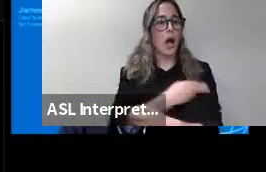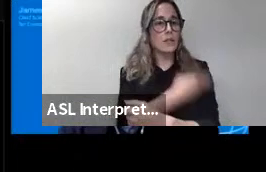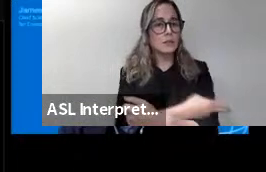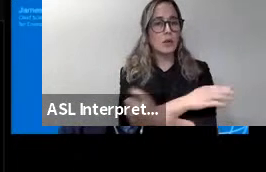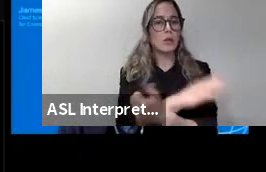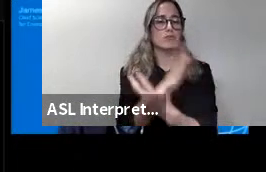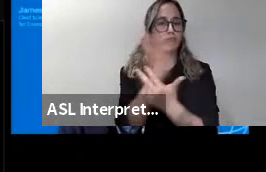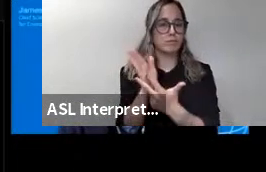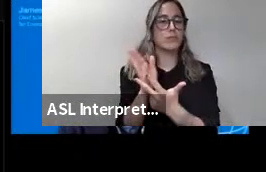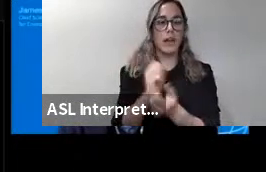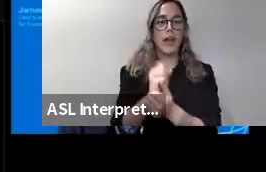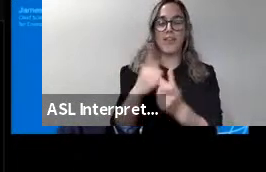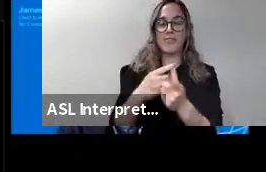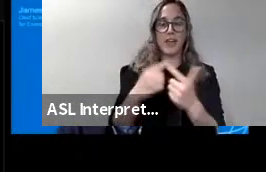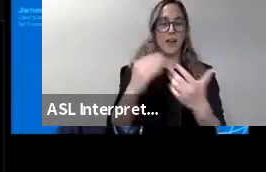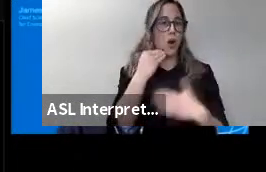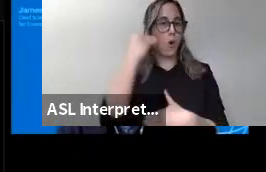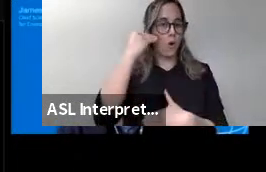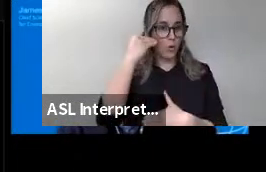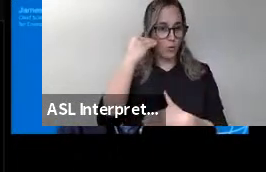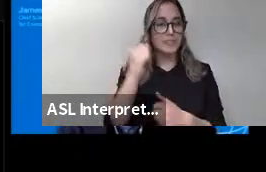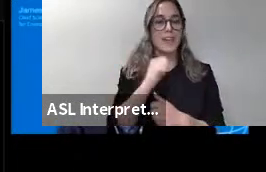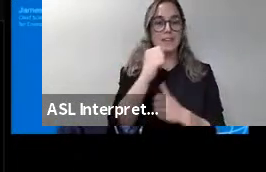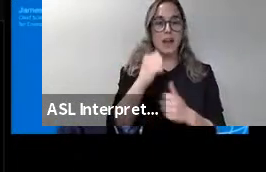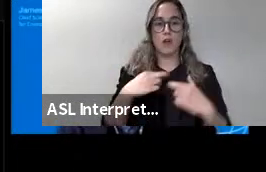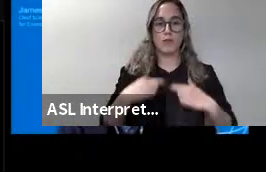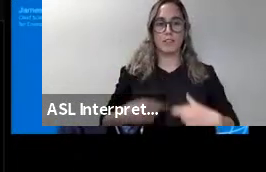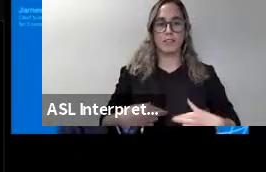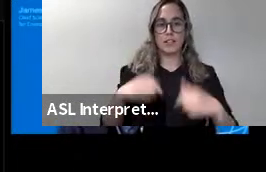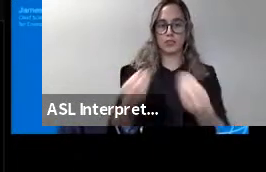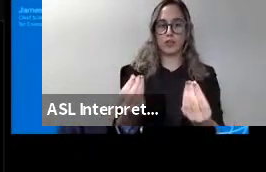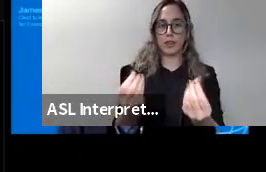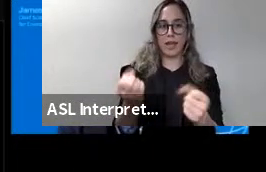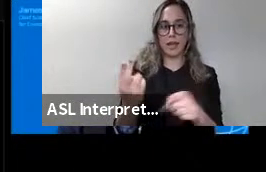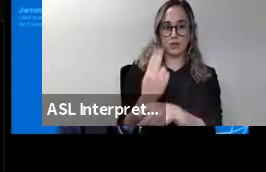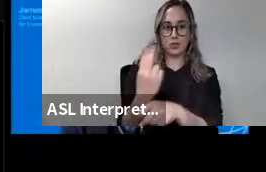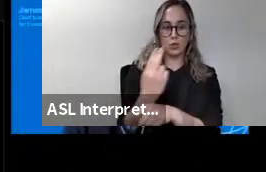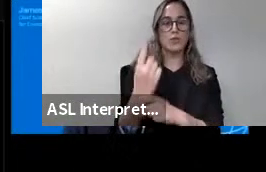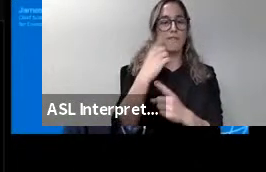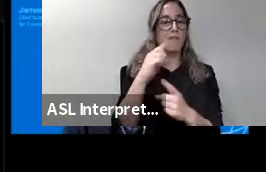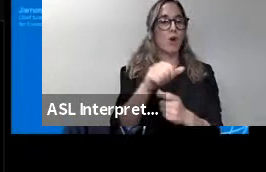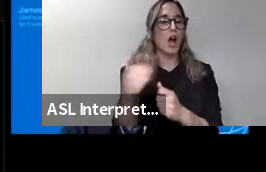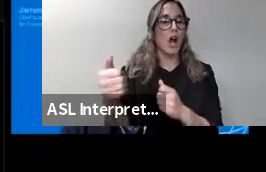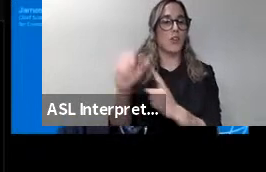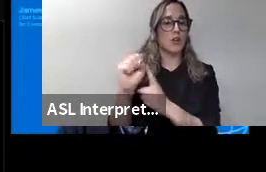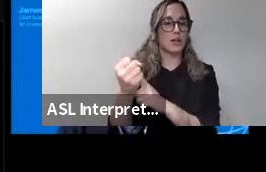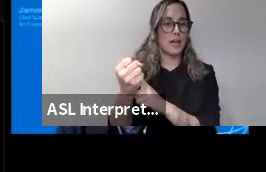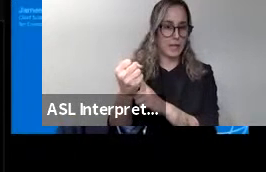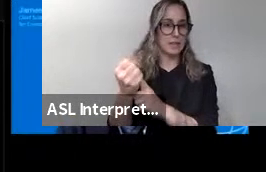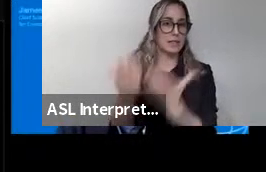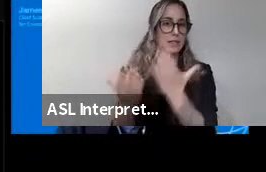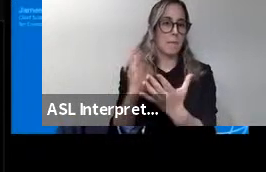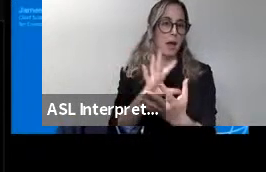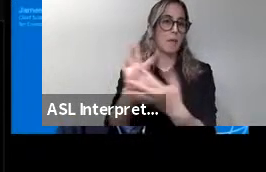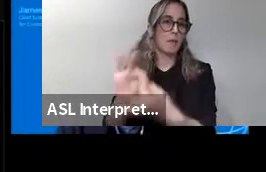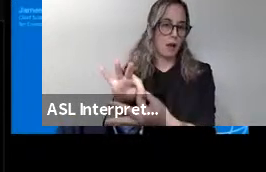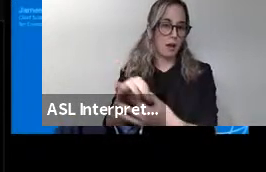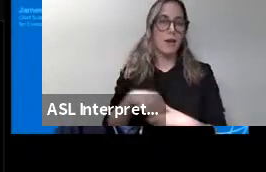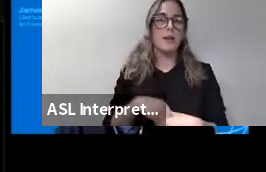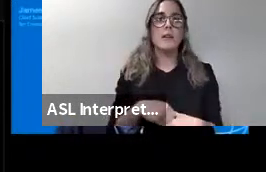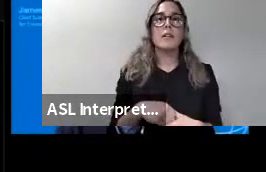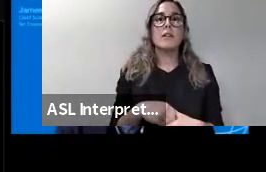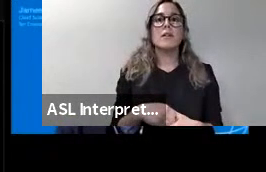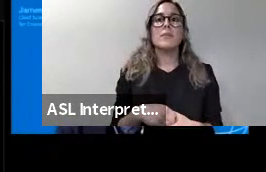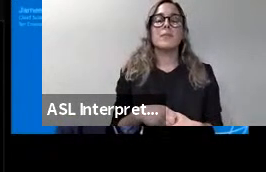homes and the conversion to non-residential land use in extreme cases where sound insulation technologies cannot provide